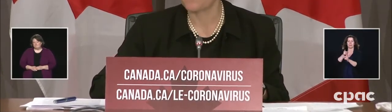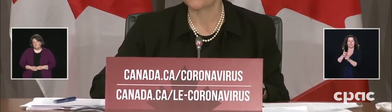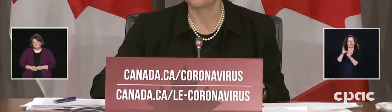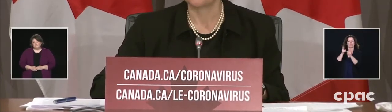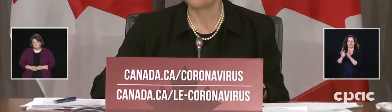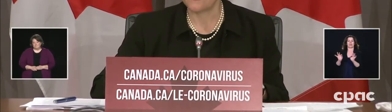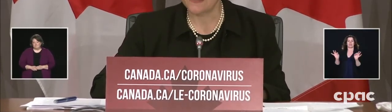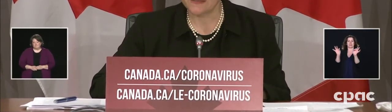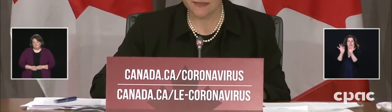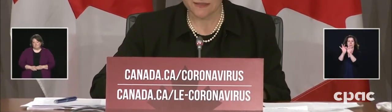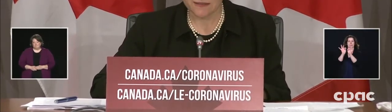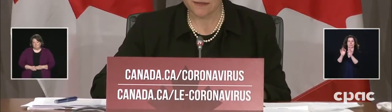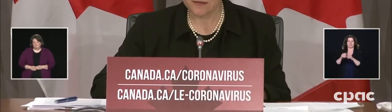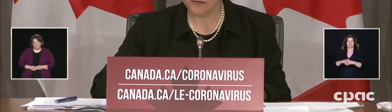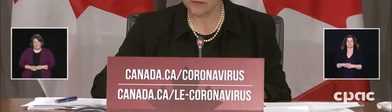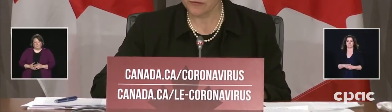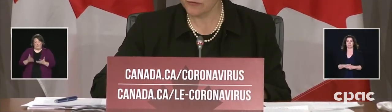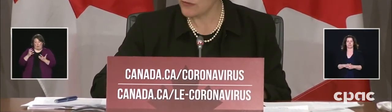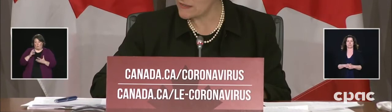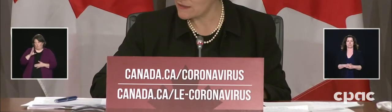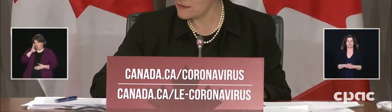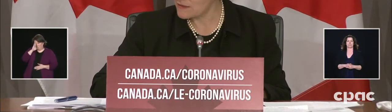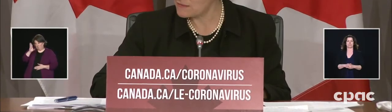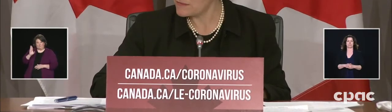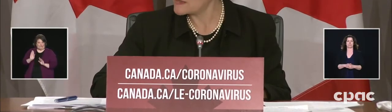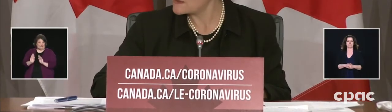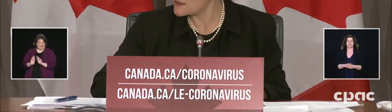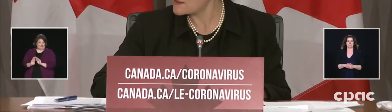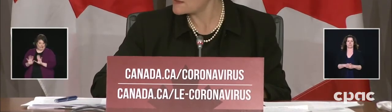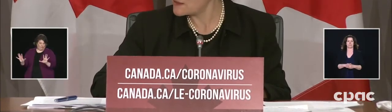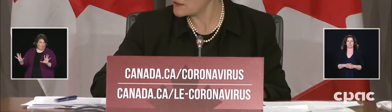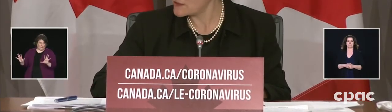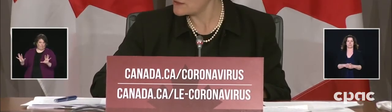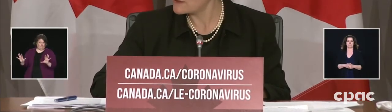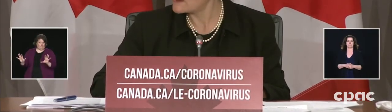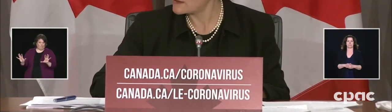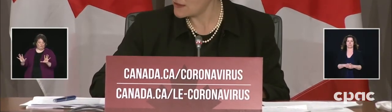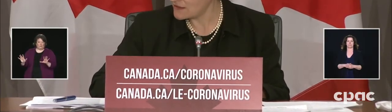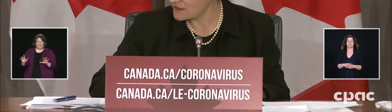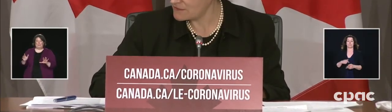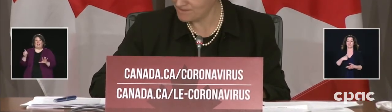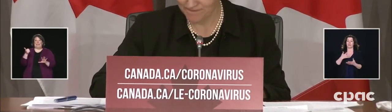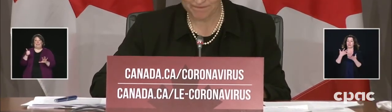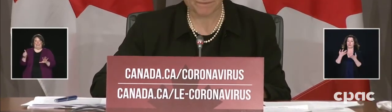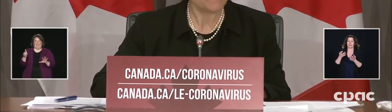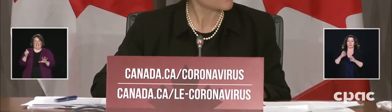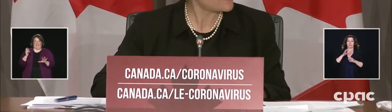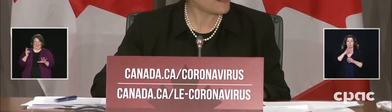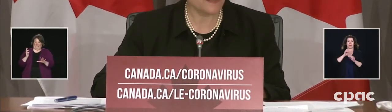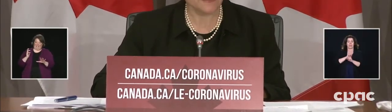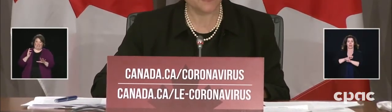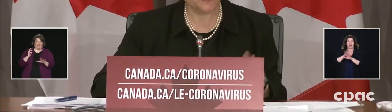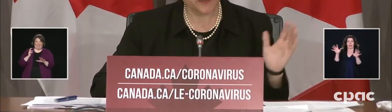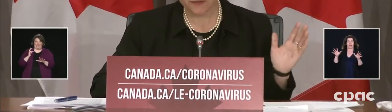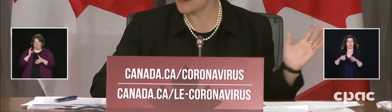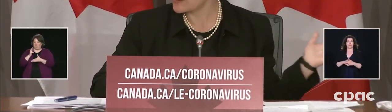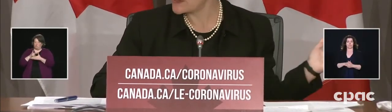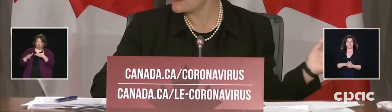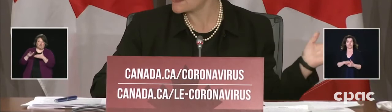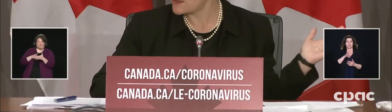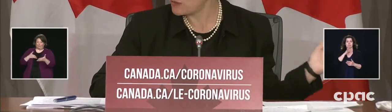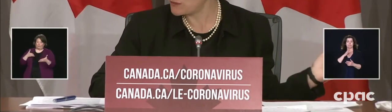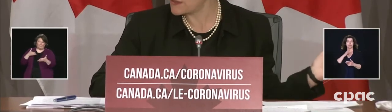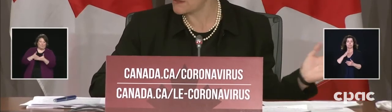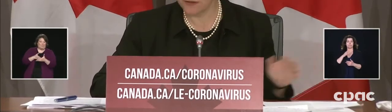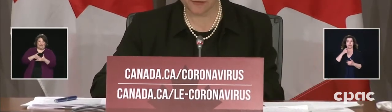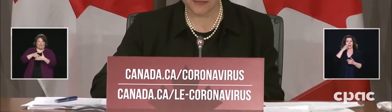clear that racism exists here in Canada. As we heard